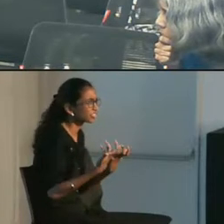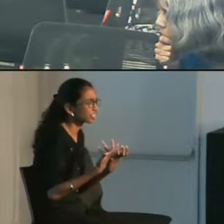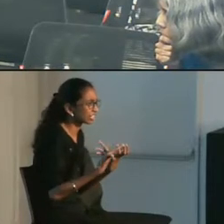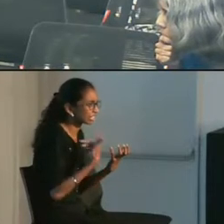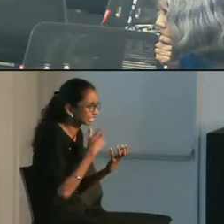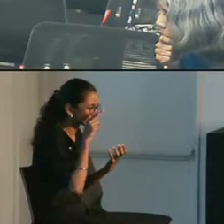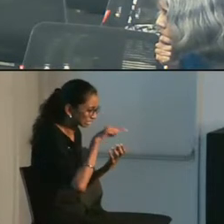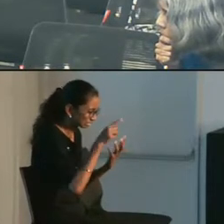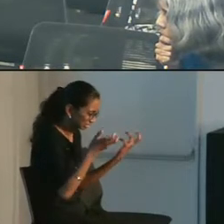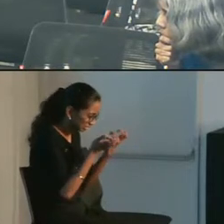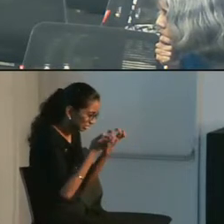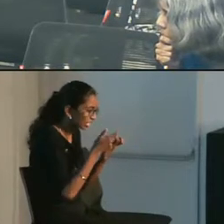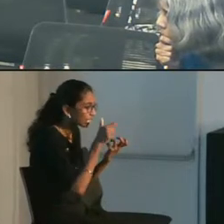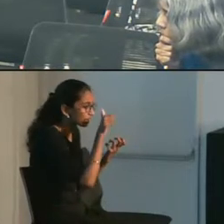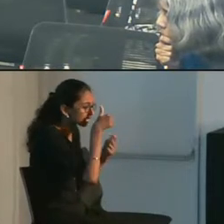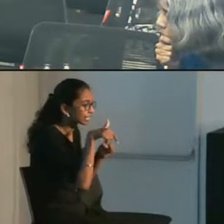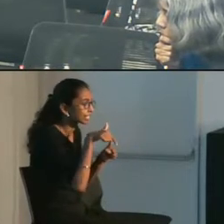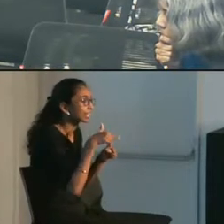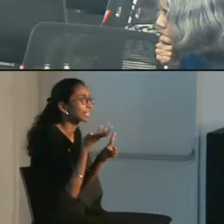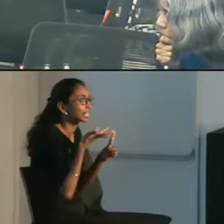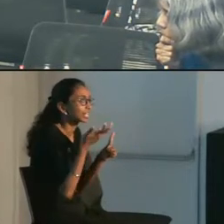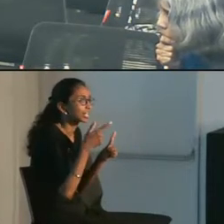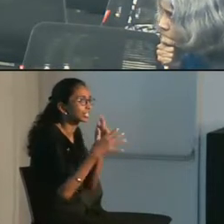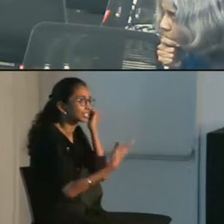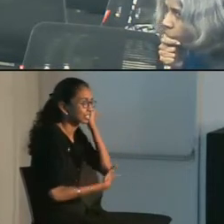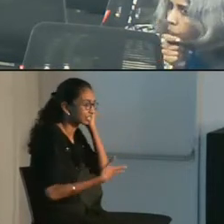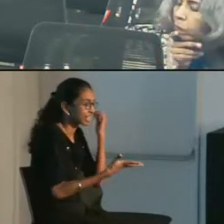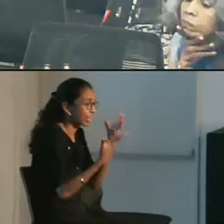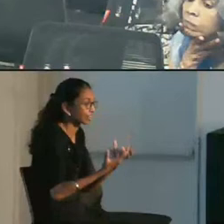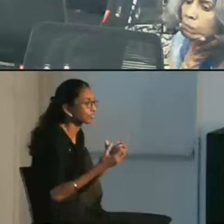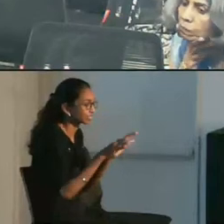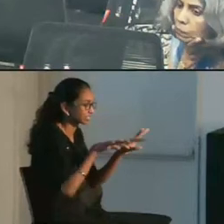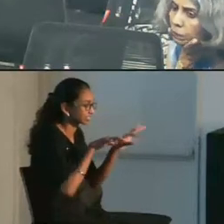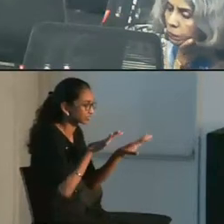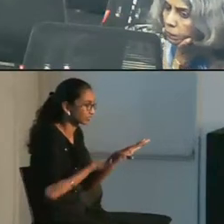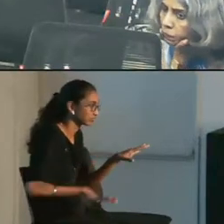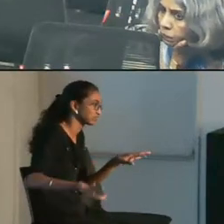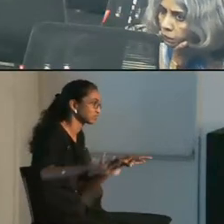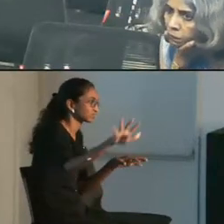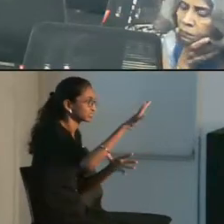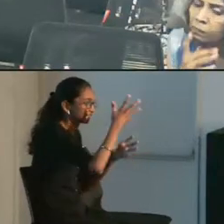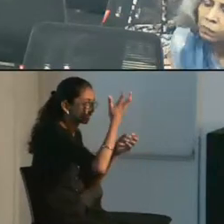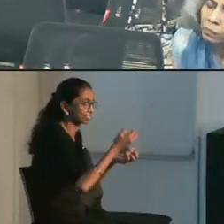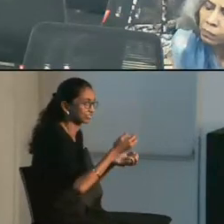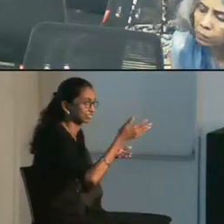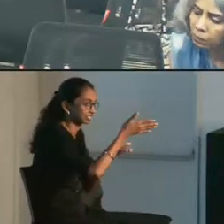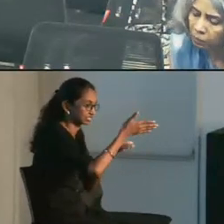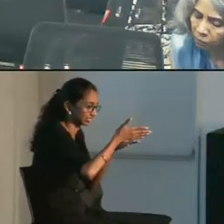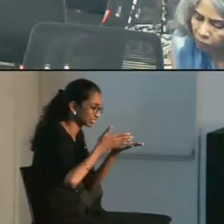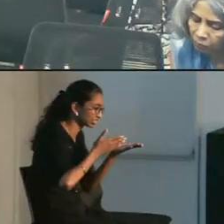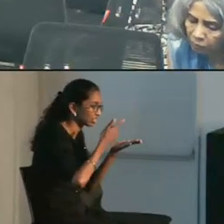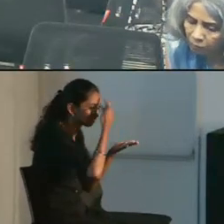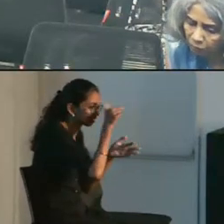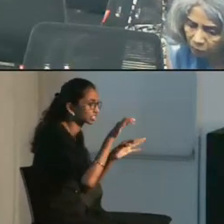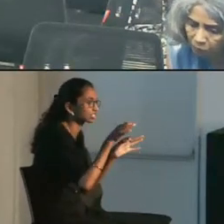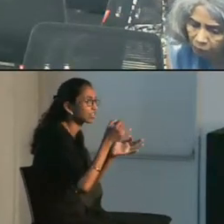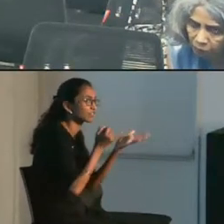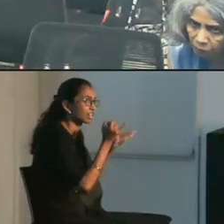knowing that India as a country has urban population, which is half what the rural population